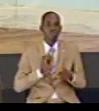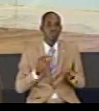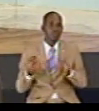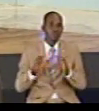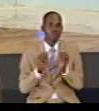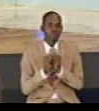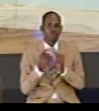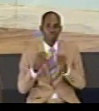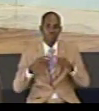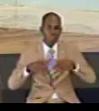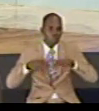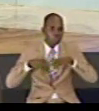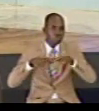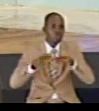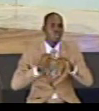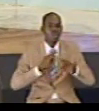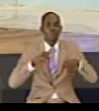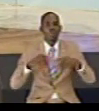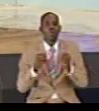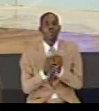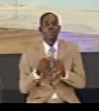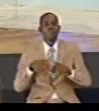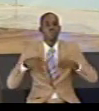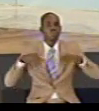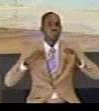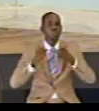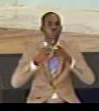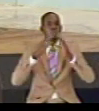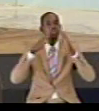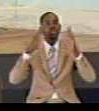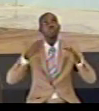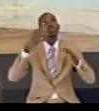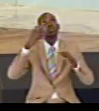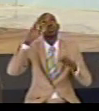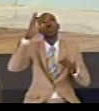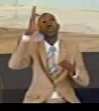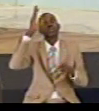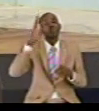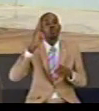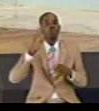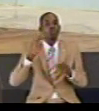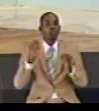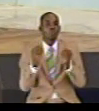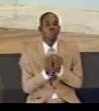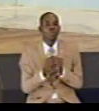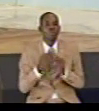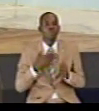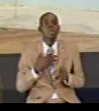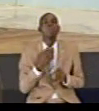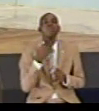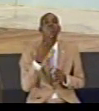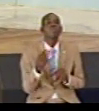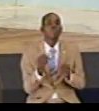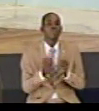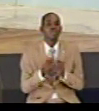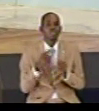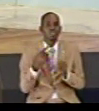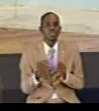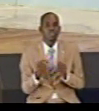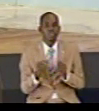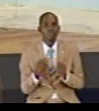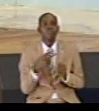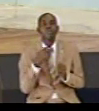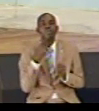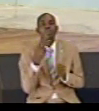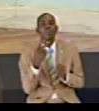with them to the house of God. With my voice, with the voice of joy and praise. And with